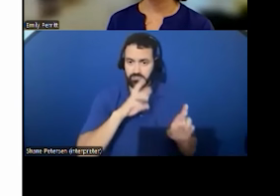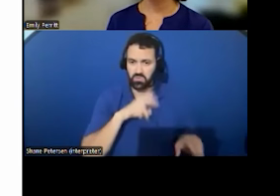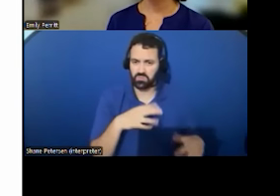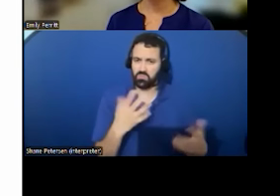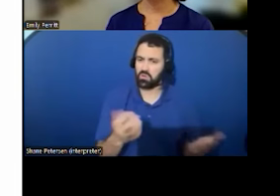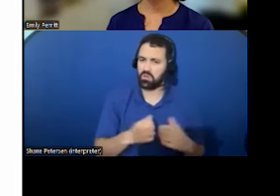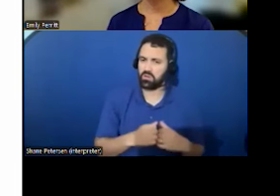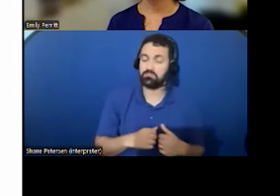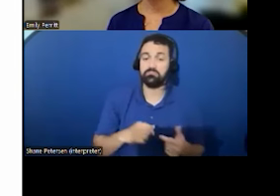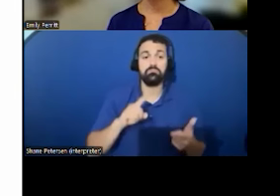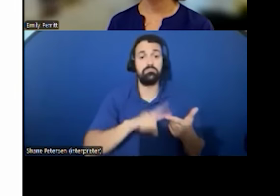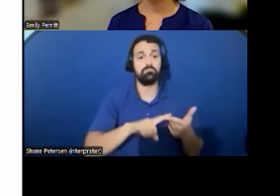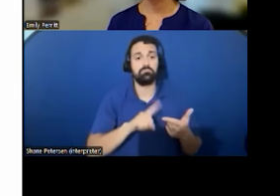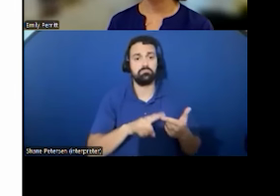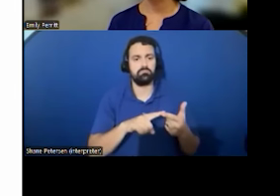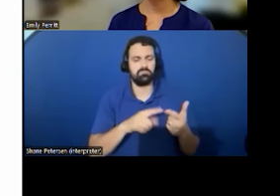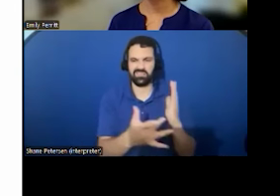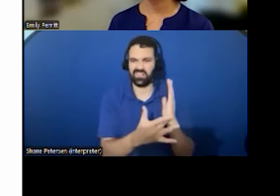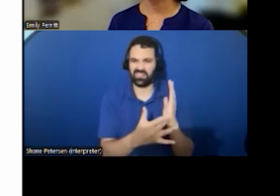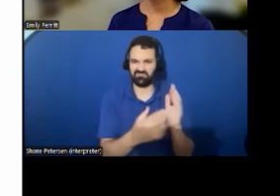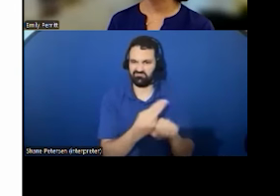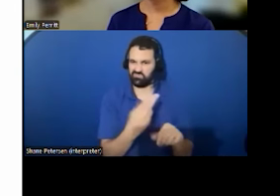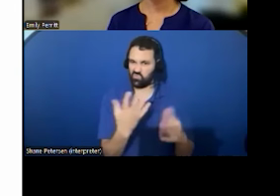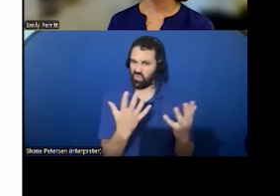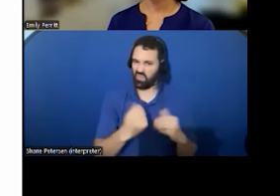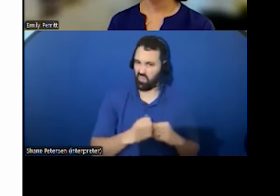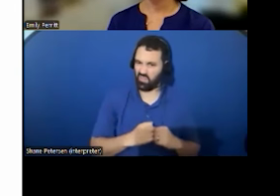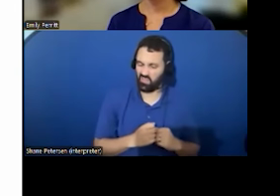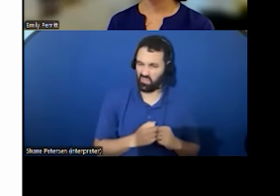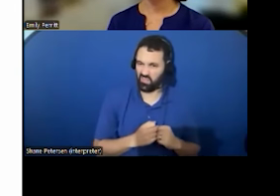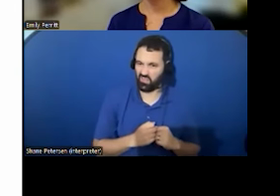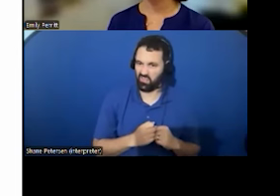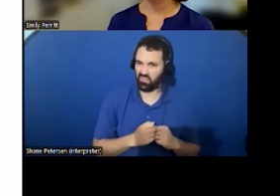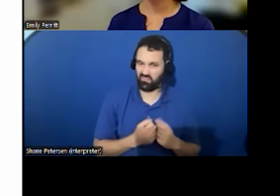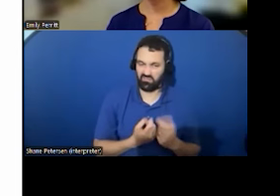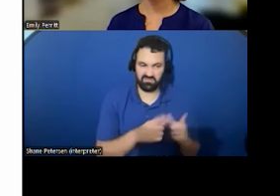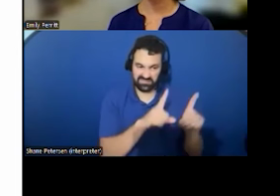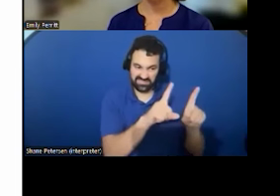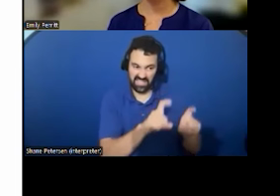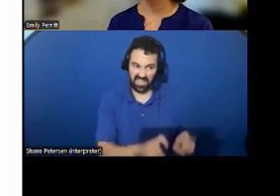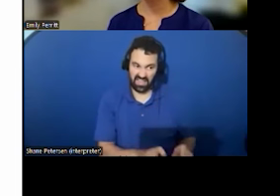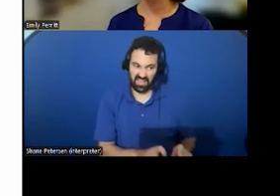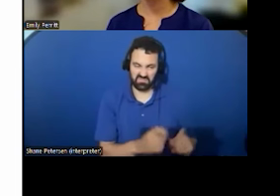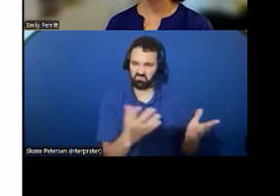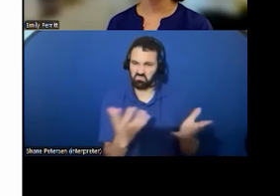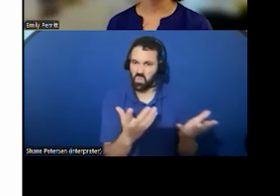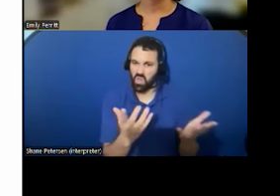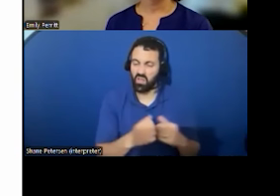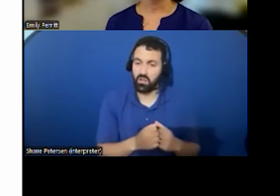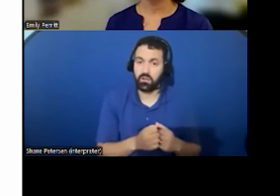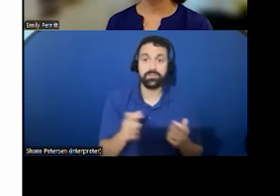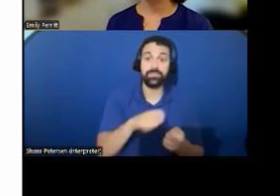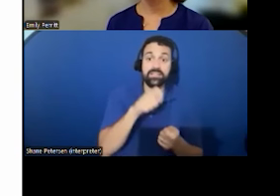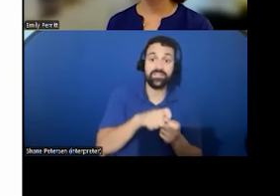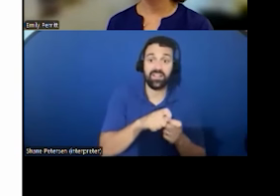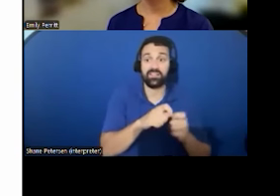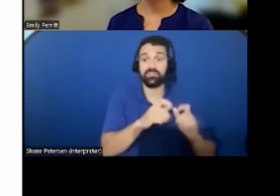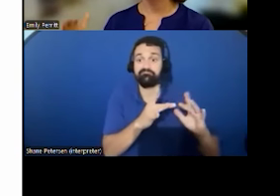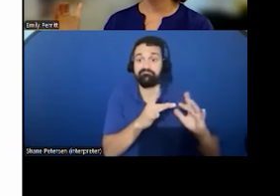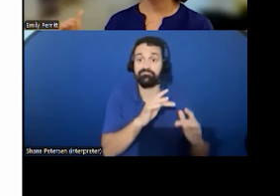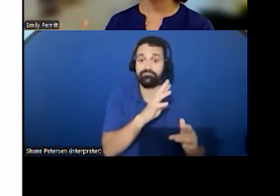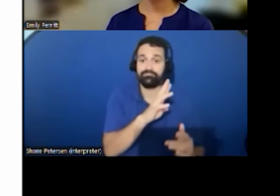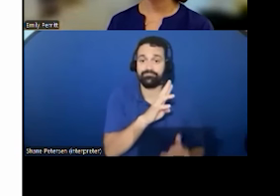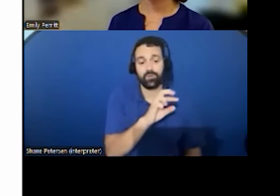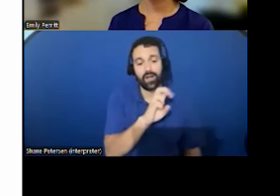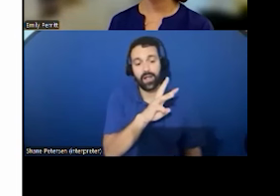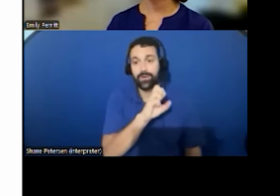technologies did they use to test the software? So we're looking for specific browsers, screen readers,